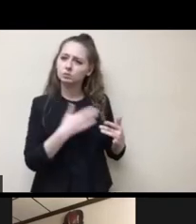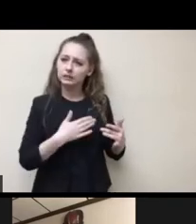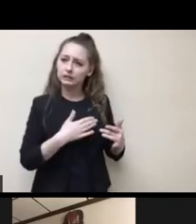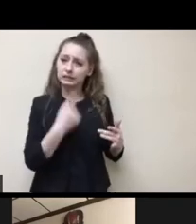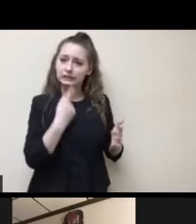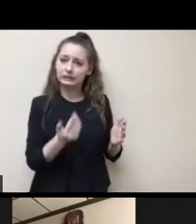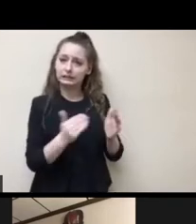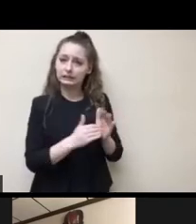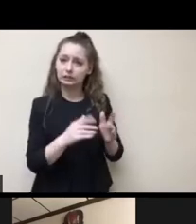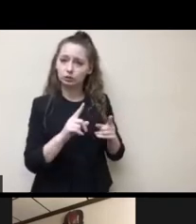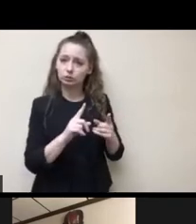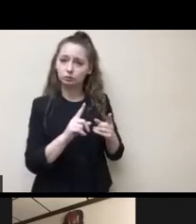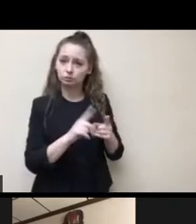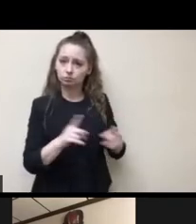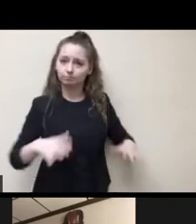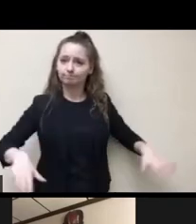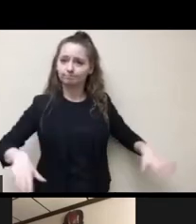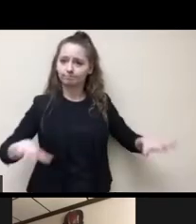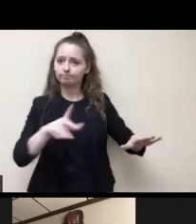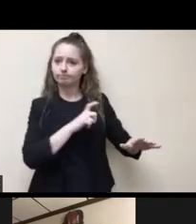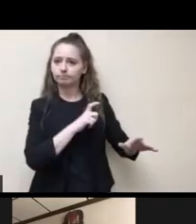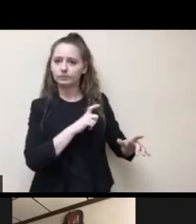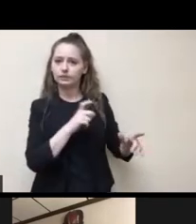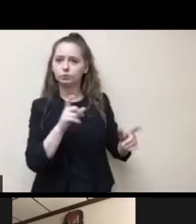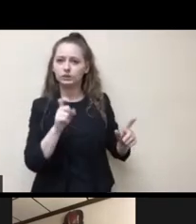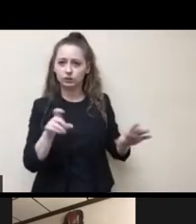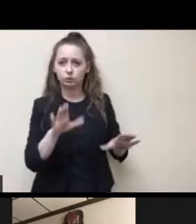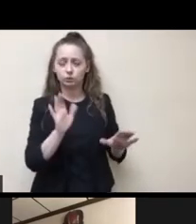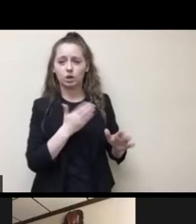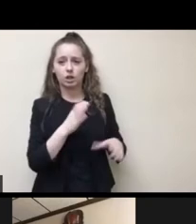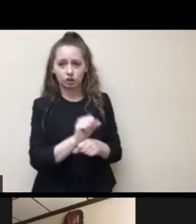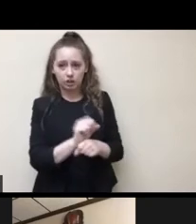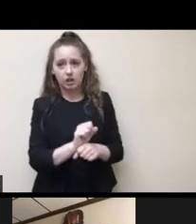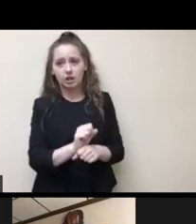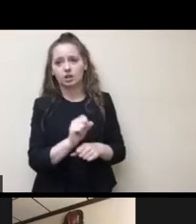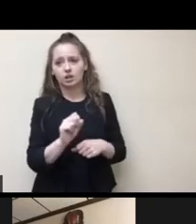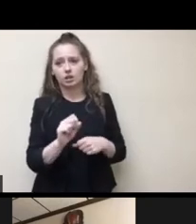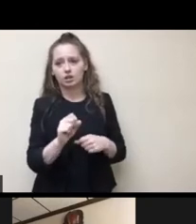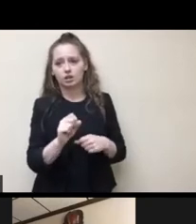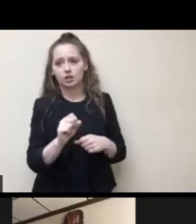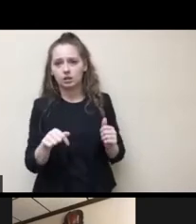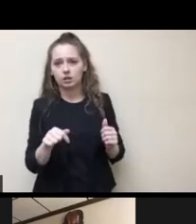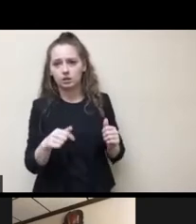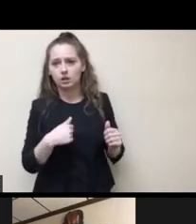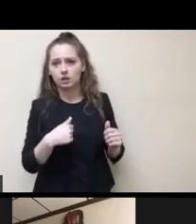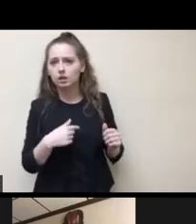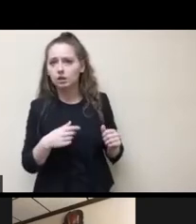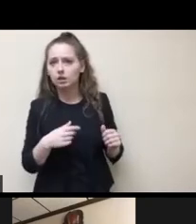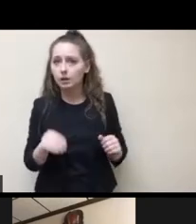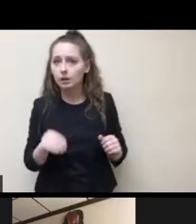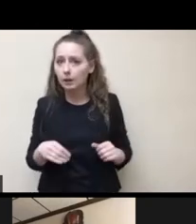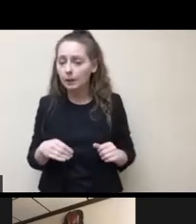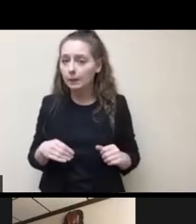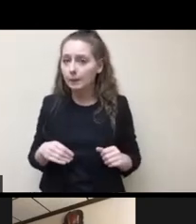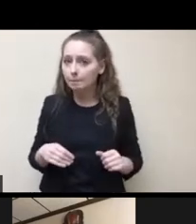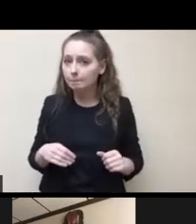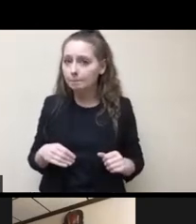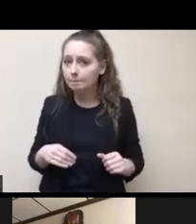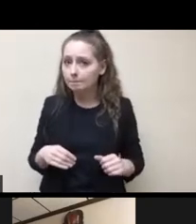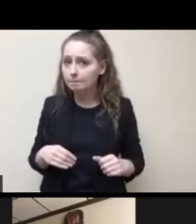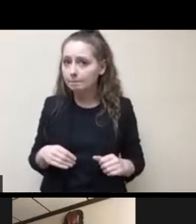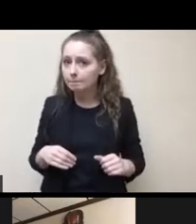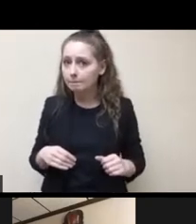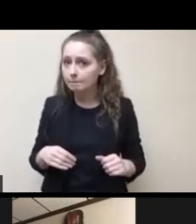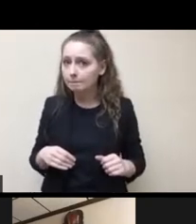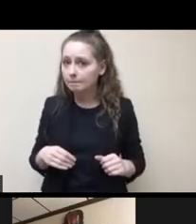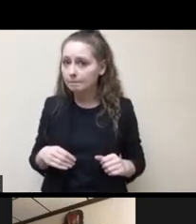job when it comes to situations like this? Obviously, people are concerned, as well as myself. Yeah, I will put out another email, and I also know that Captain Long puts out email in regards